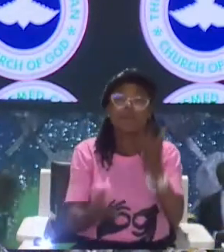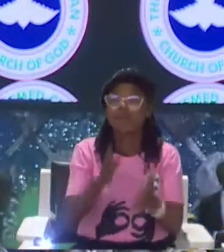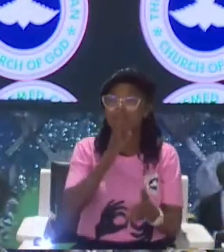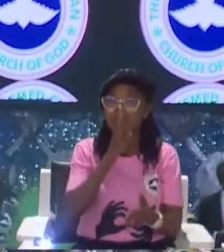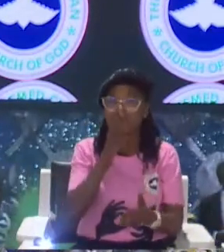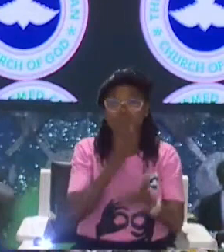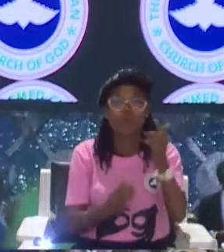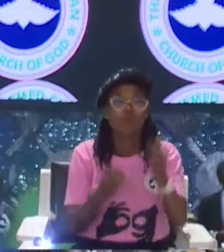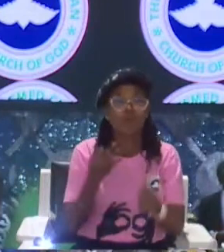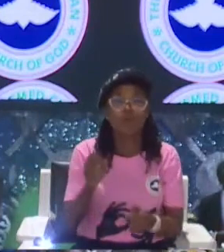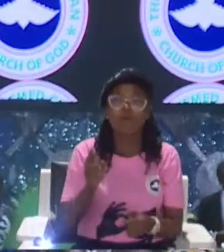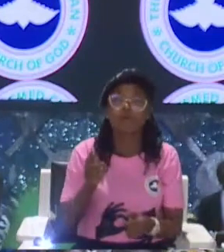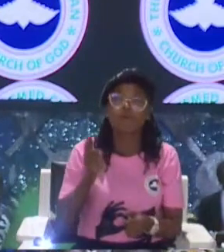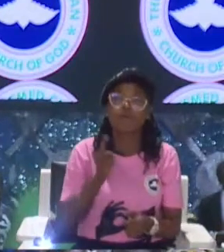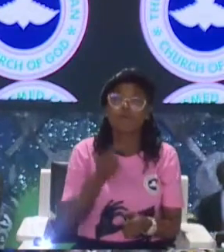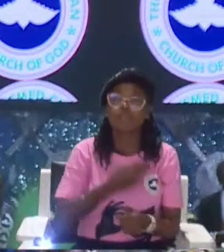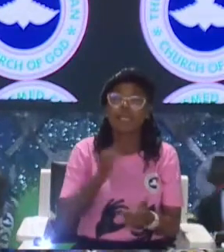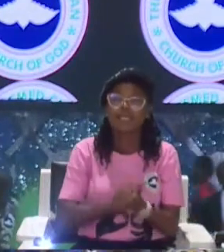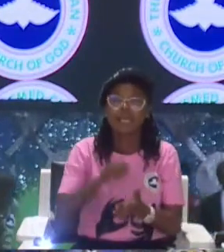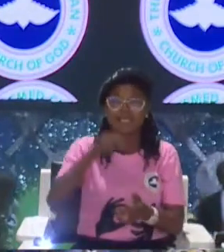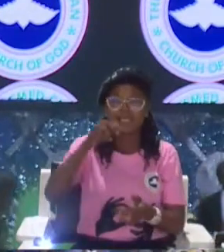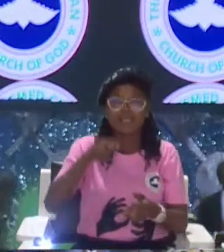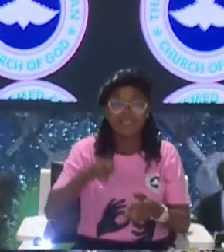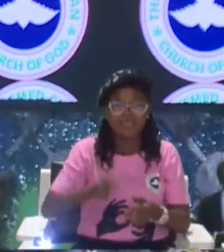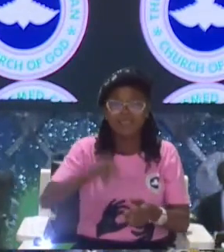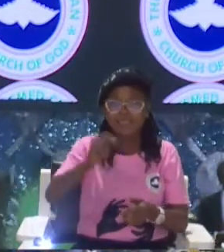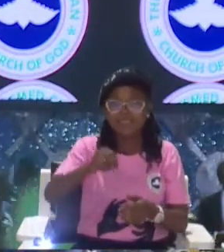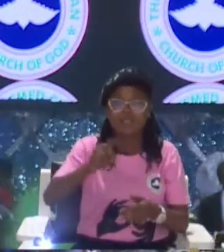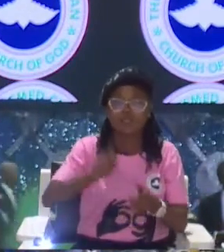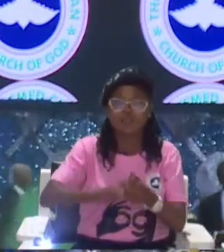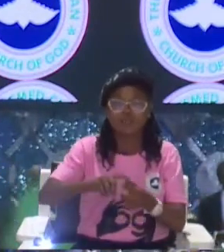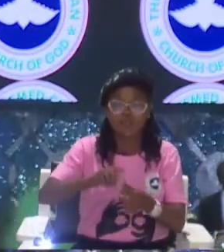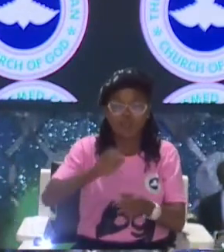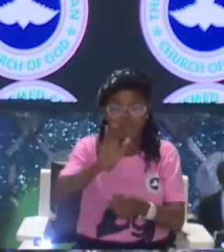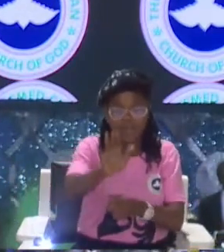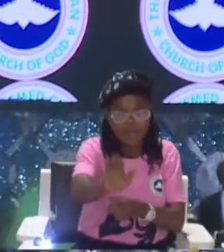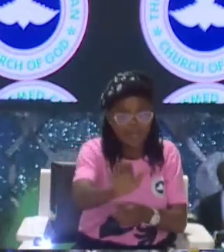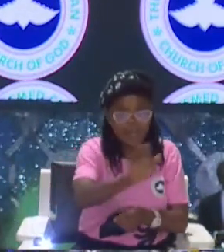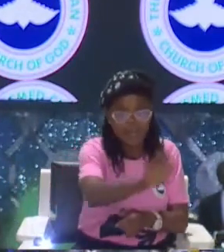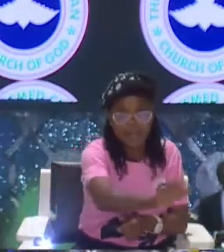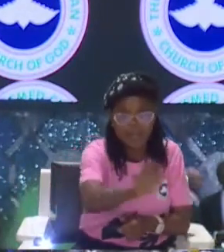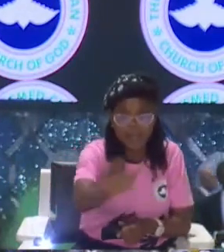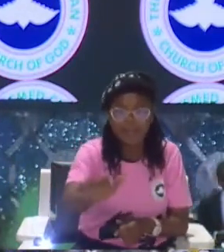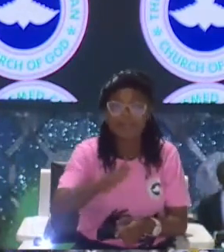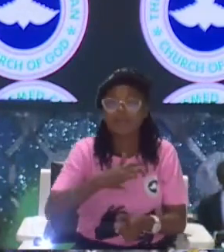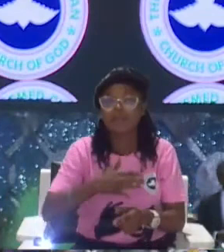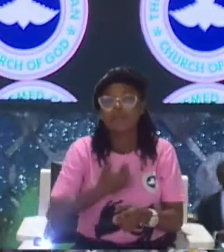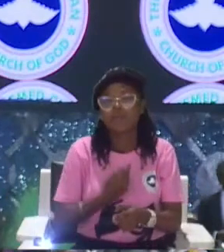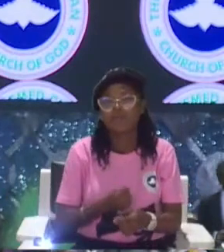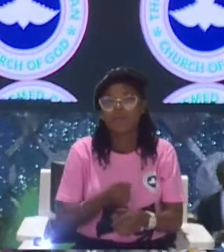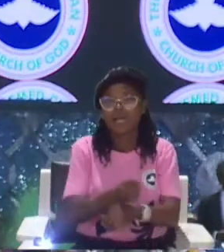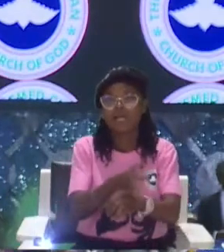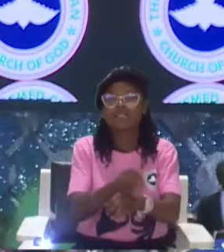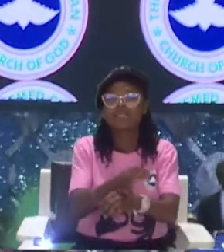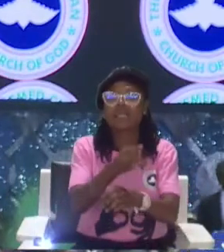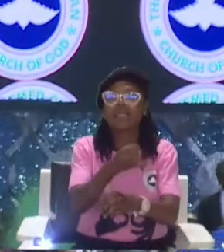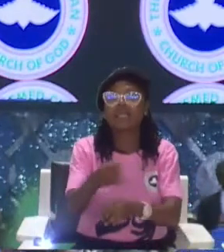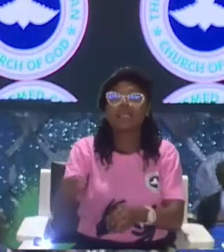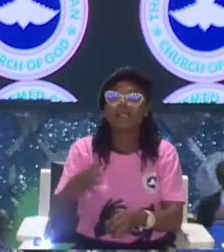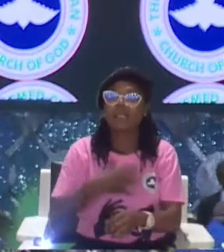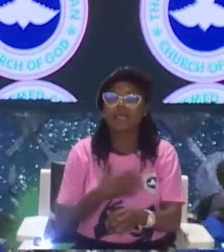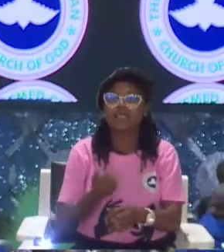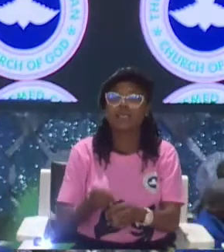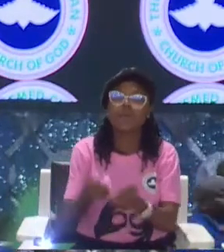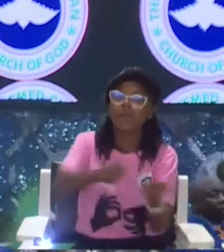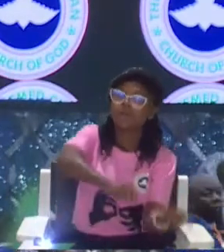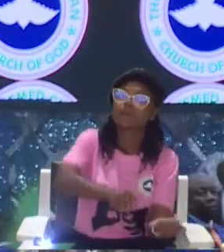need laying of hands, counseling, baptism in the Holy Spirit, etc., etc. A